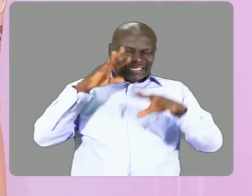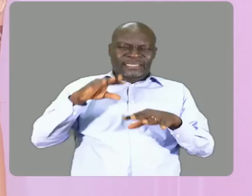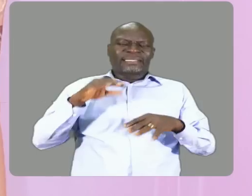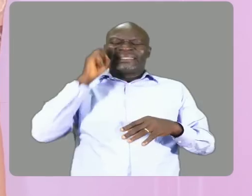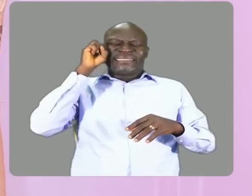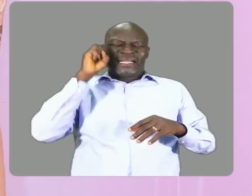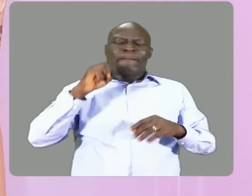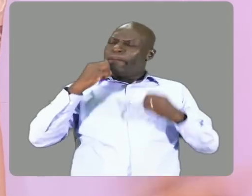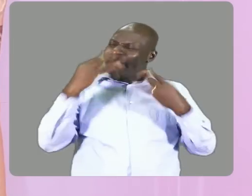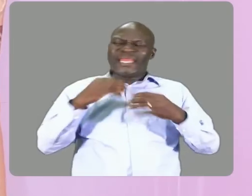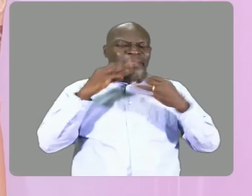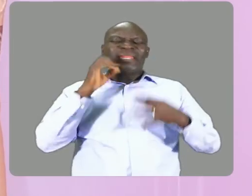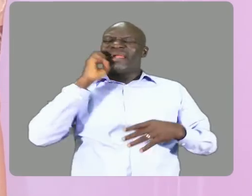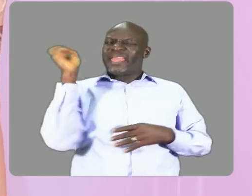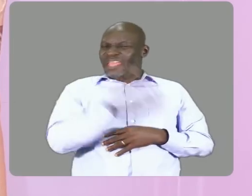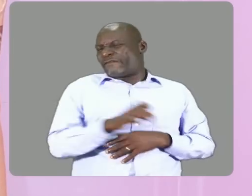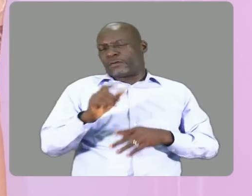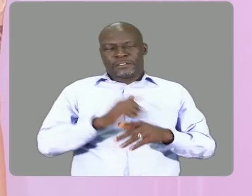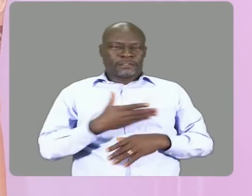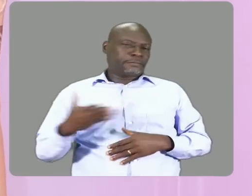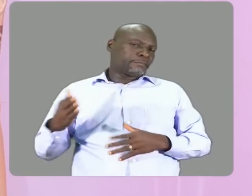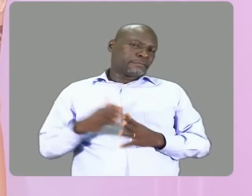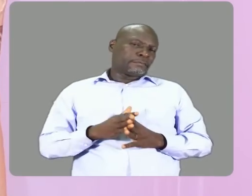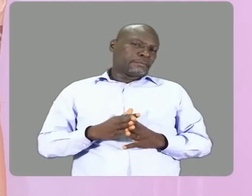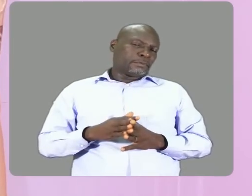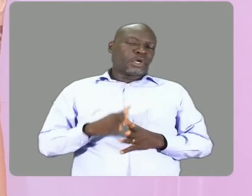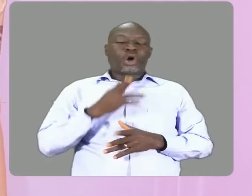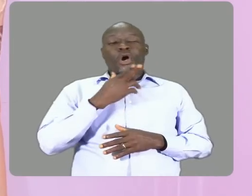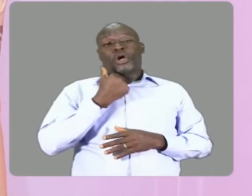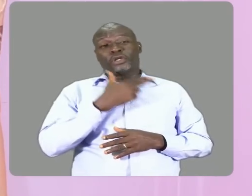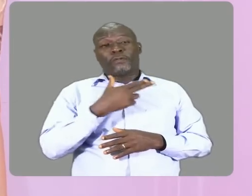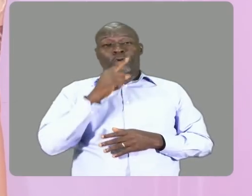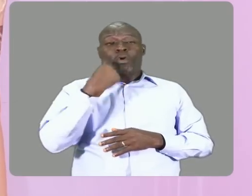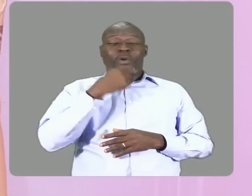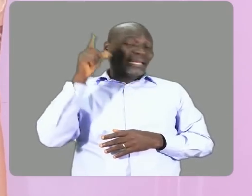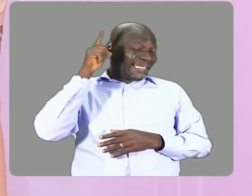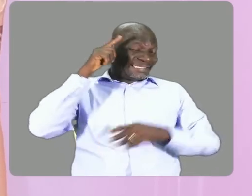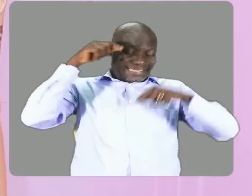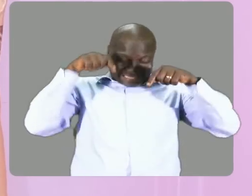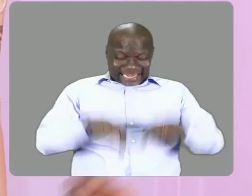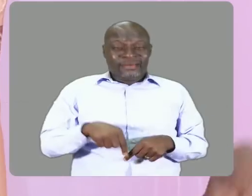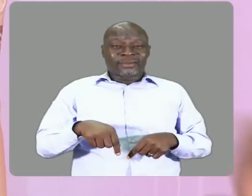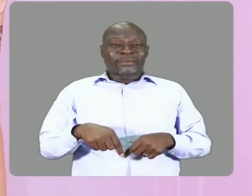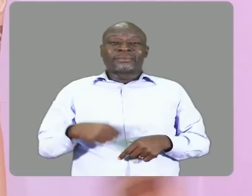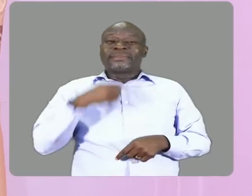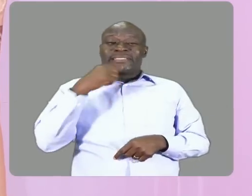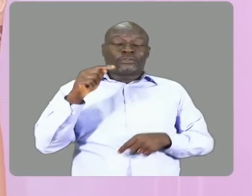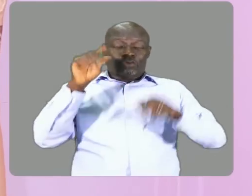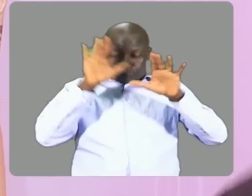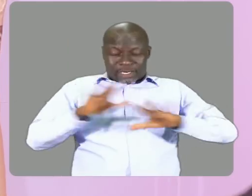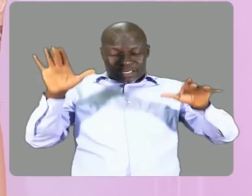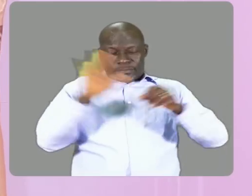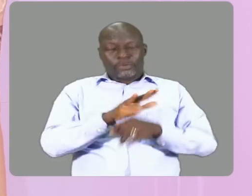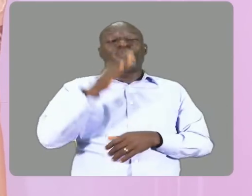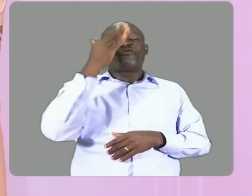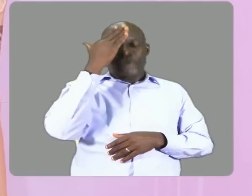witchcraft, and the near my kicker home. No soft for Biara, what you mean? I will claim so to be our one year in century, you know,